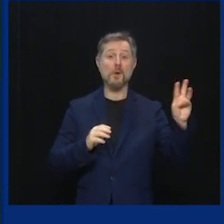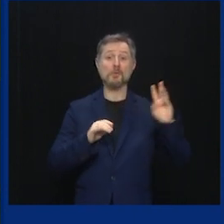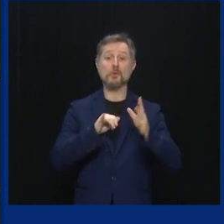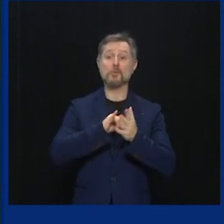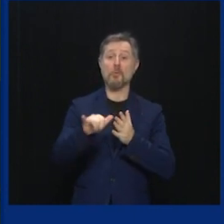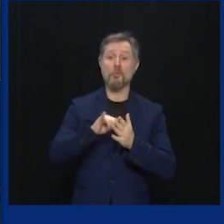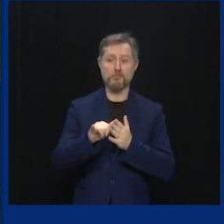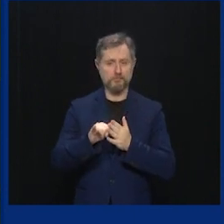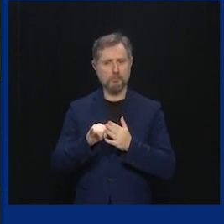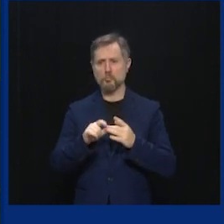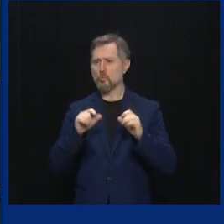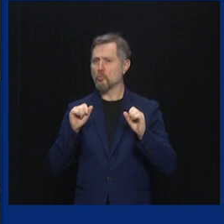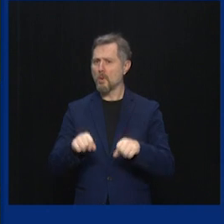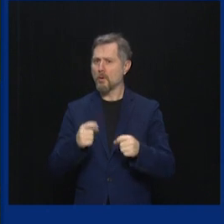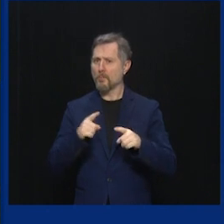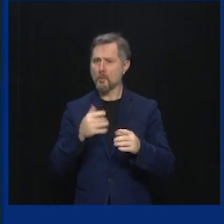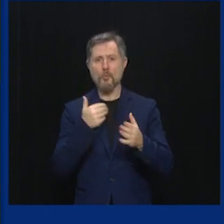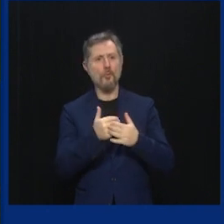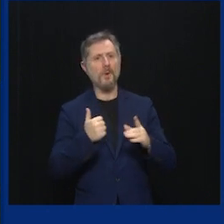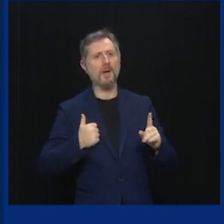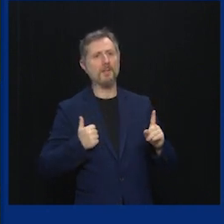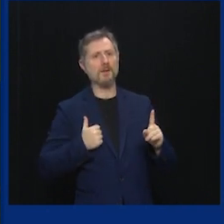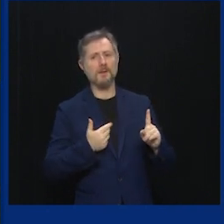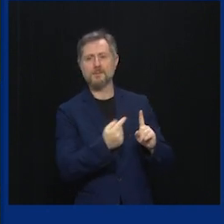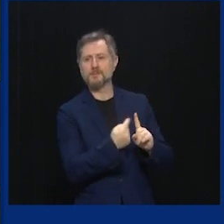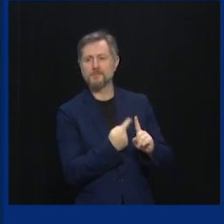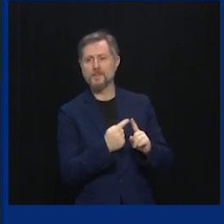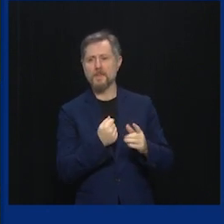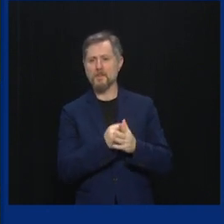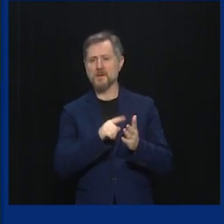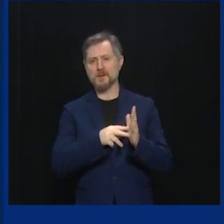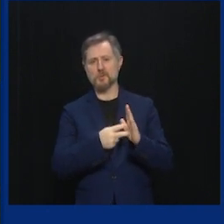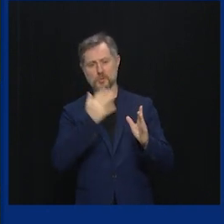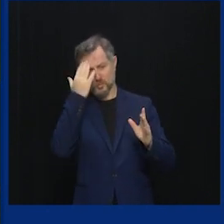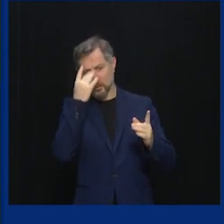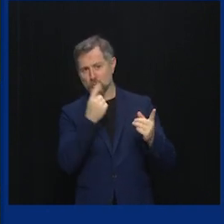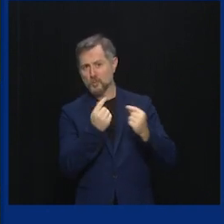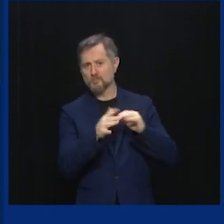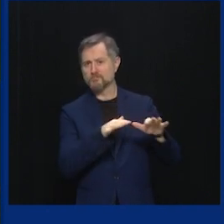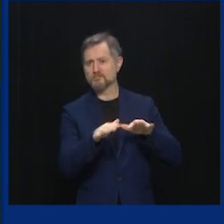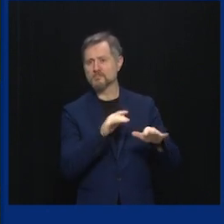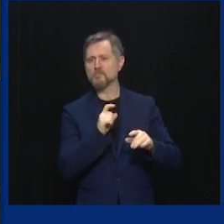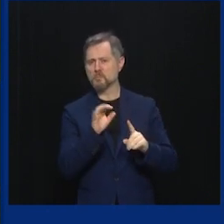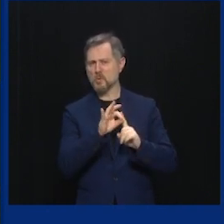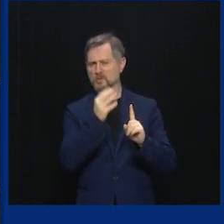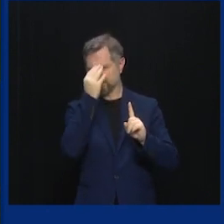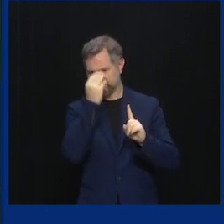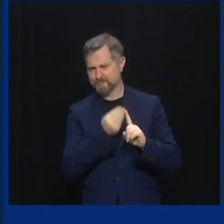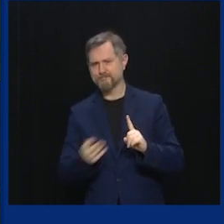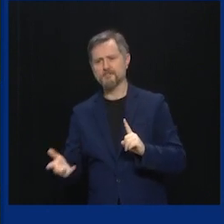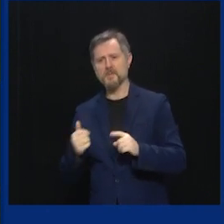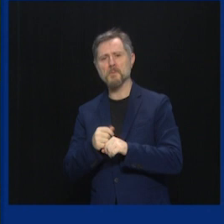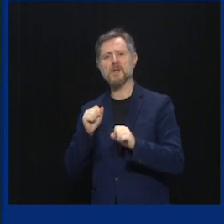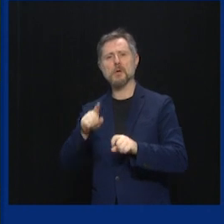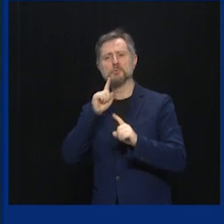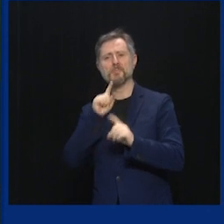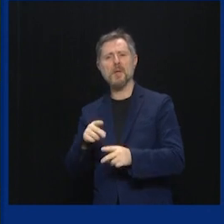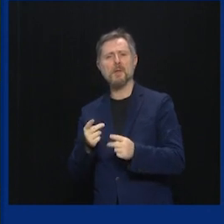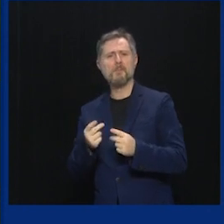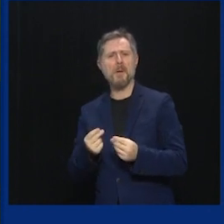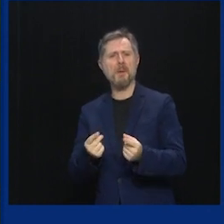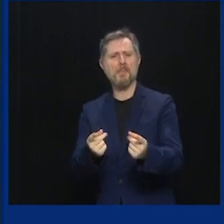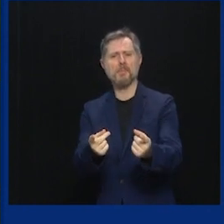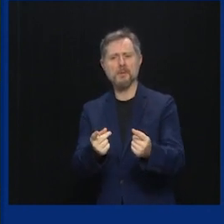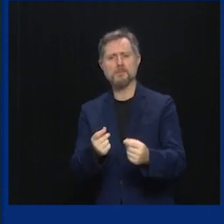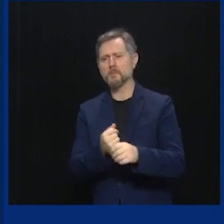given the proximity to Canada, that they're prepared, they know what to do with that information, so we can act with lightning speed to make sure that we get on top of